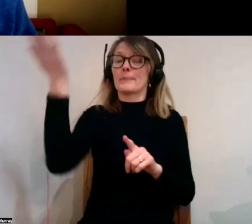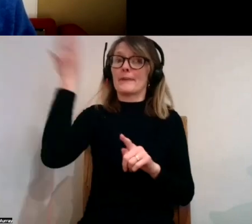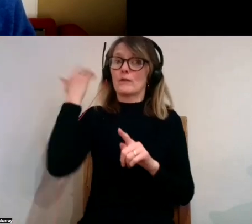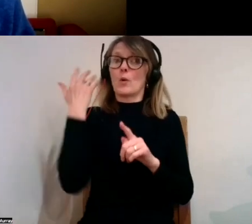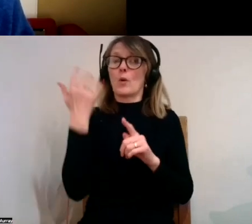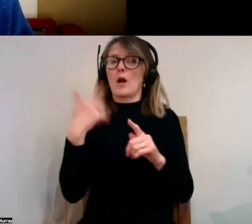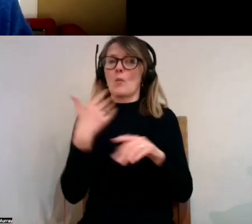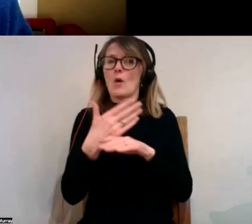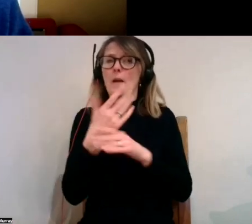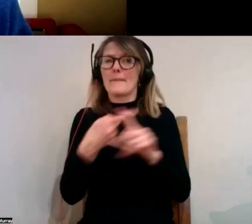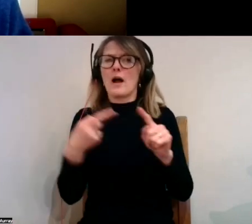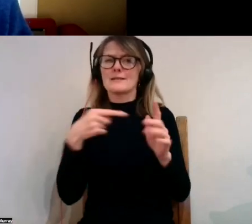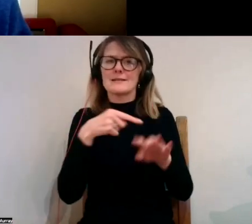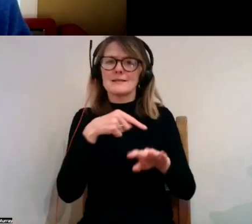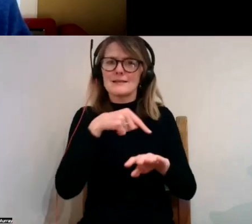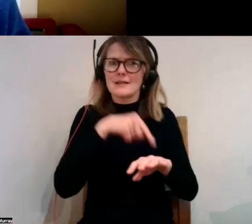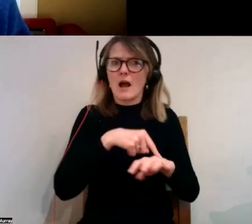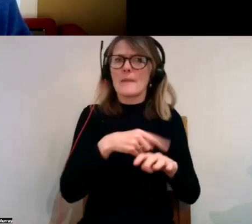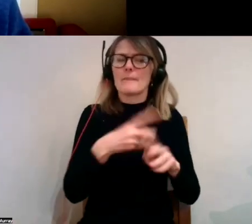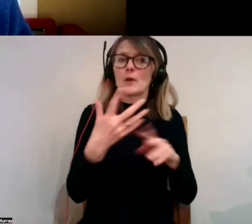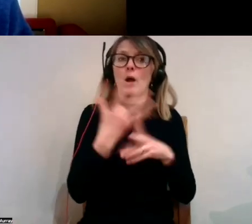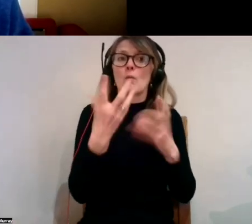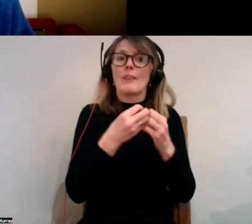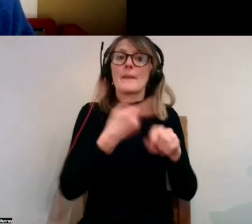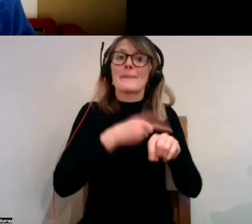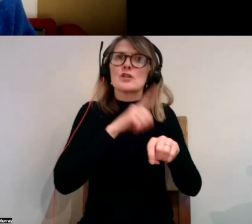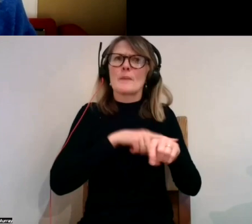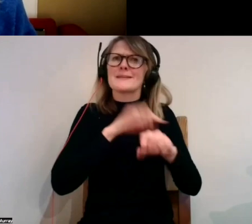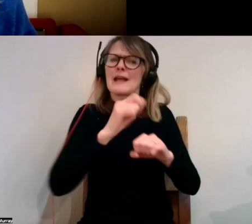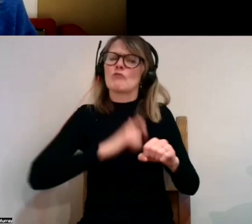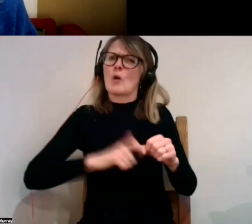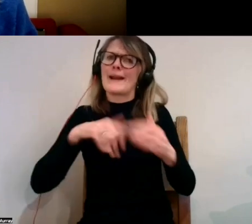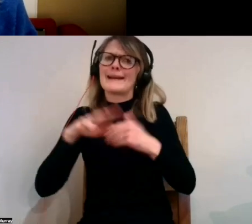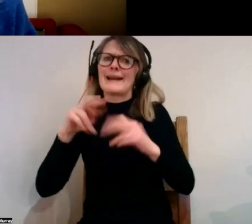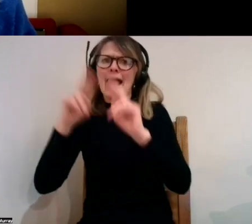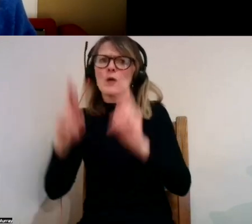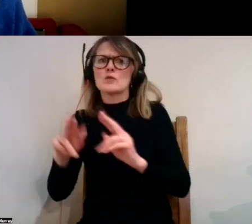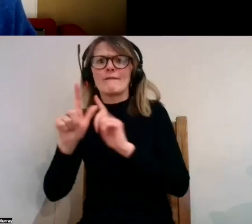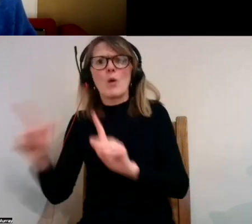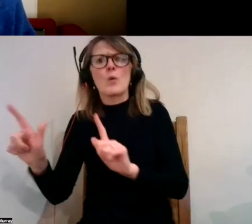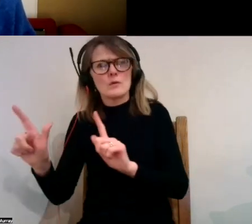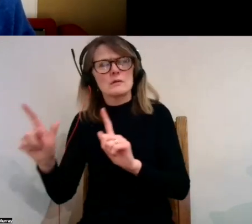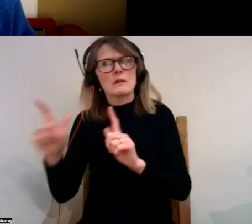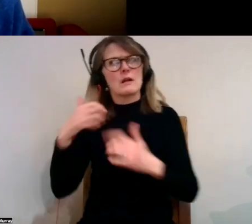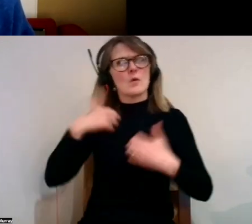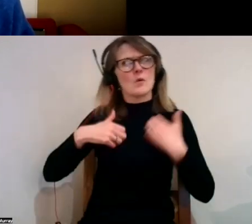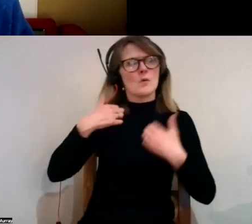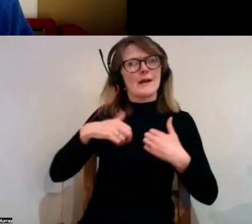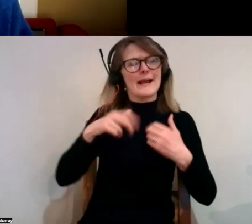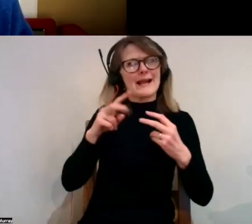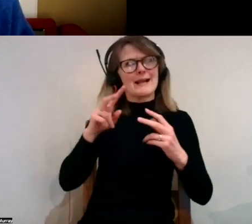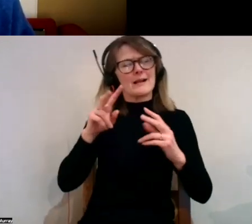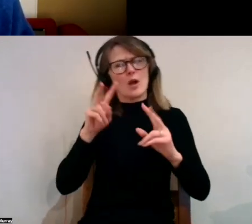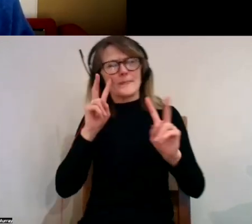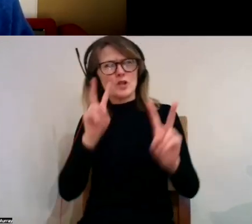of bishops who had a role in the House of Lords. And it was really interesting to observe that place of